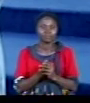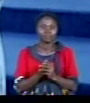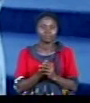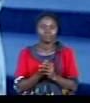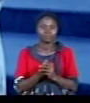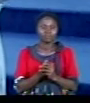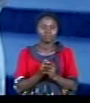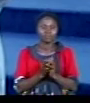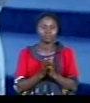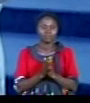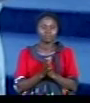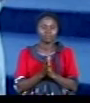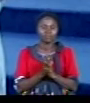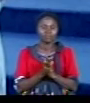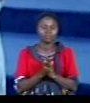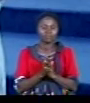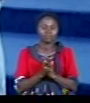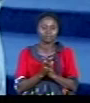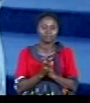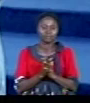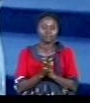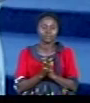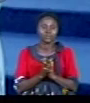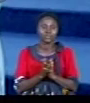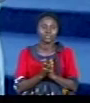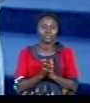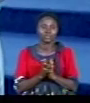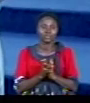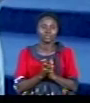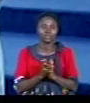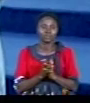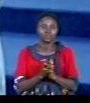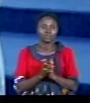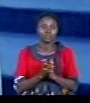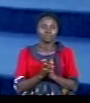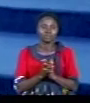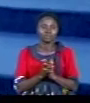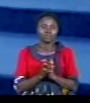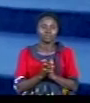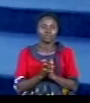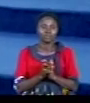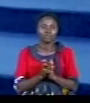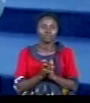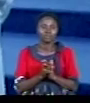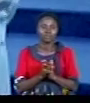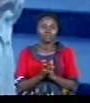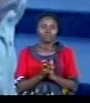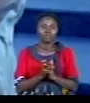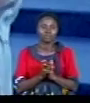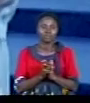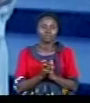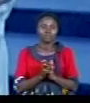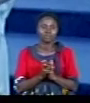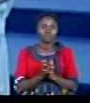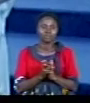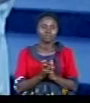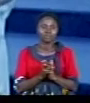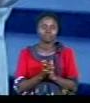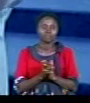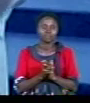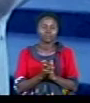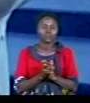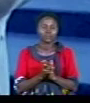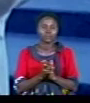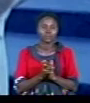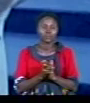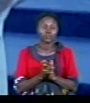distress right from birth. But the narrative changed during the November crusade after